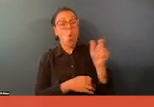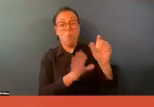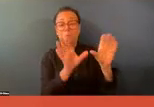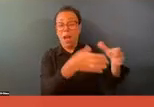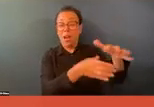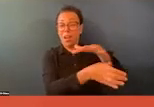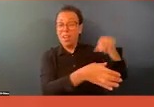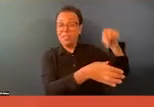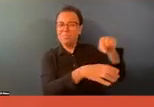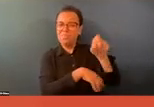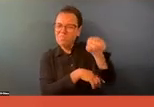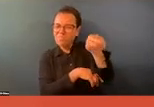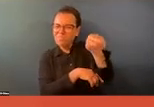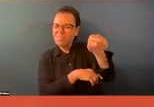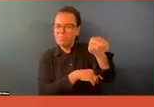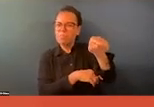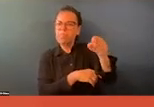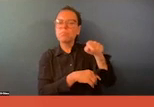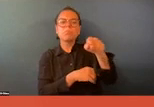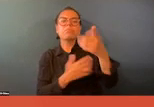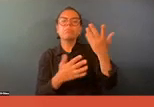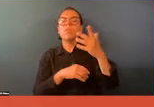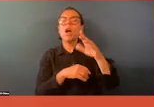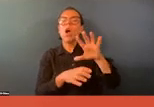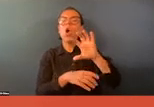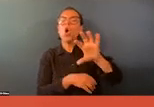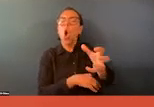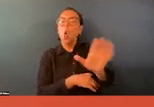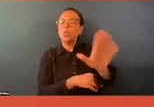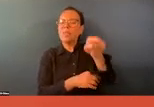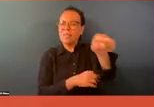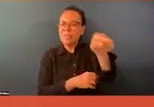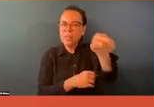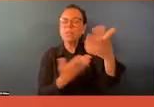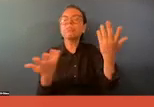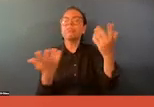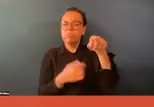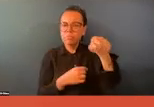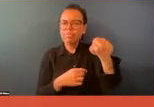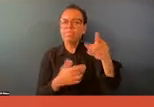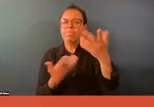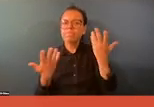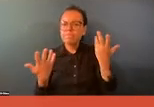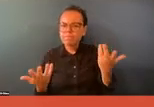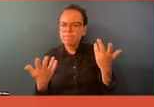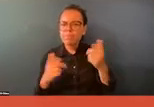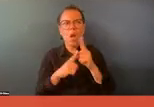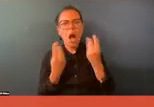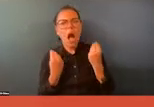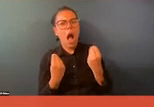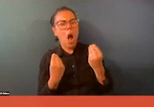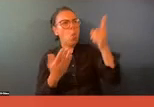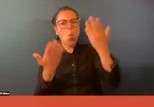In Tajikistan, women have a vital role to play in adapting to and mitigating the effect of